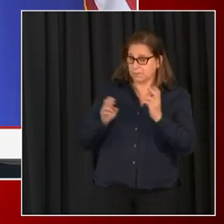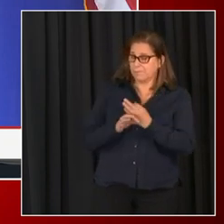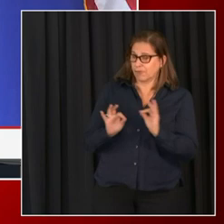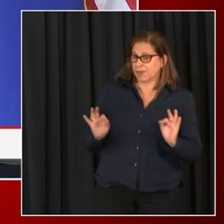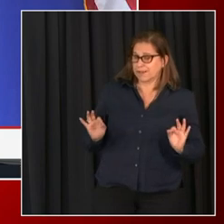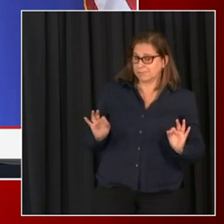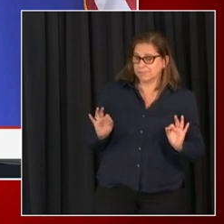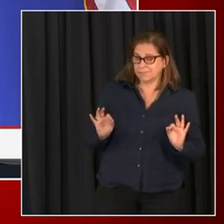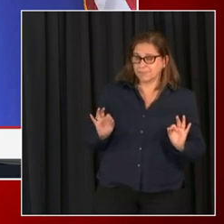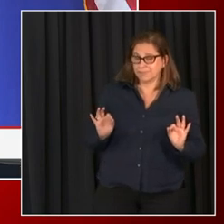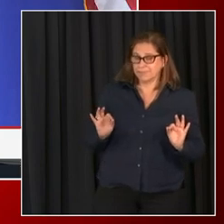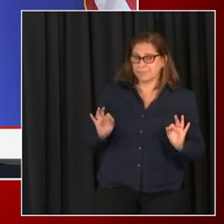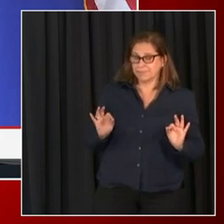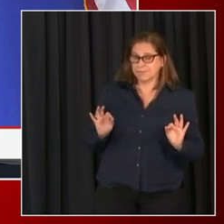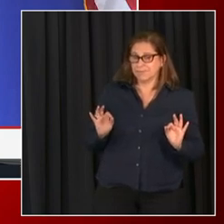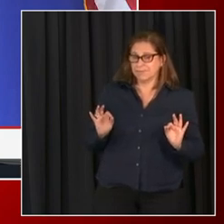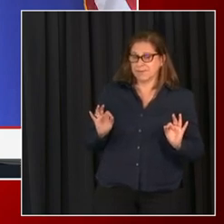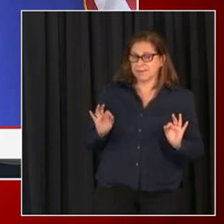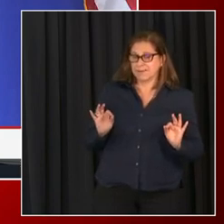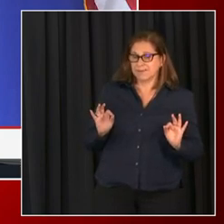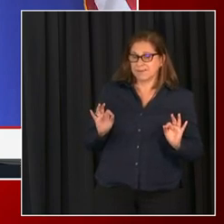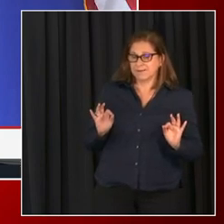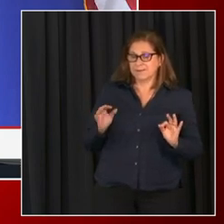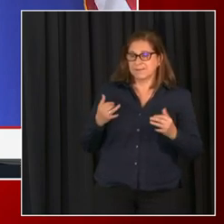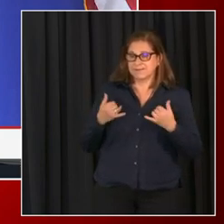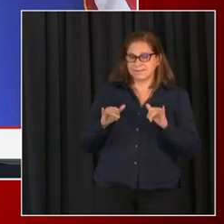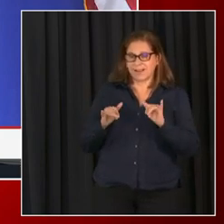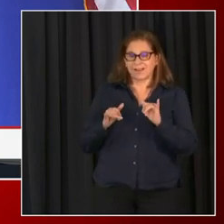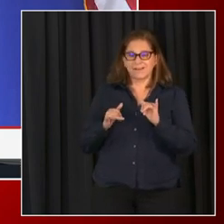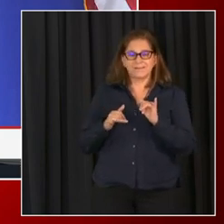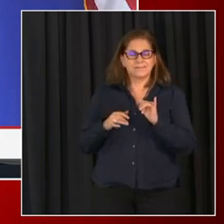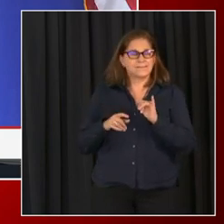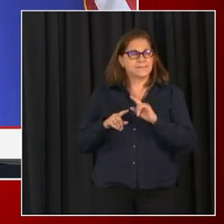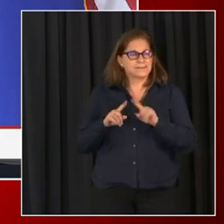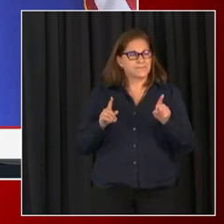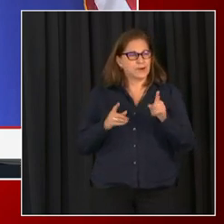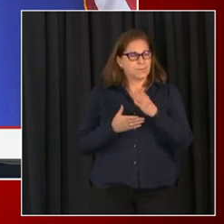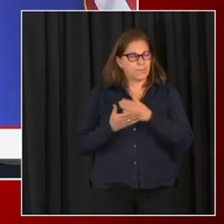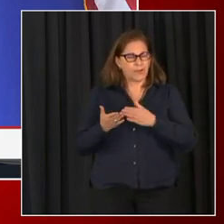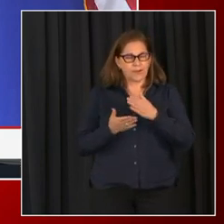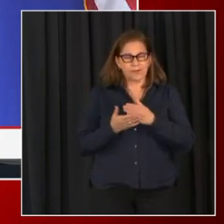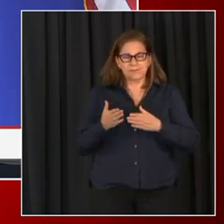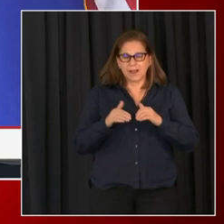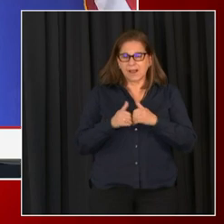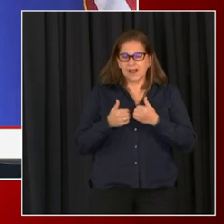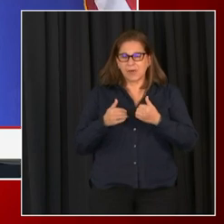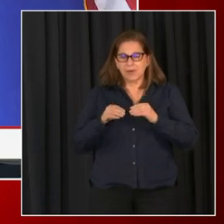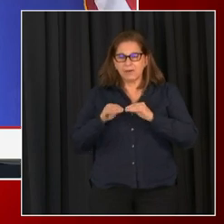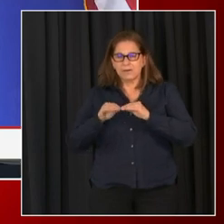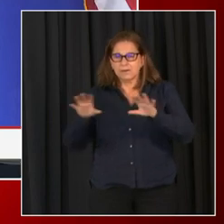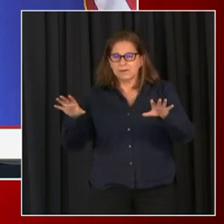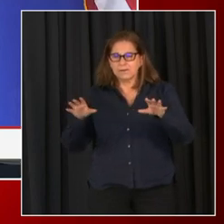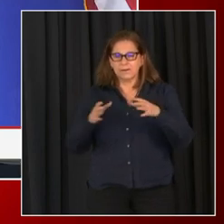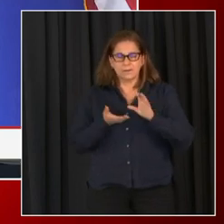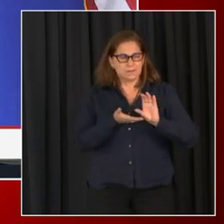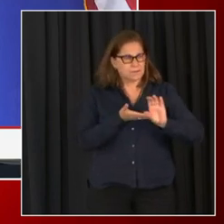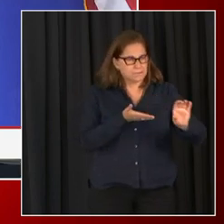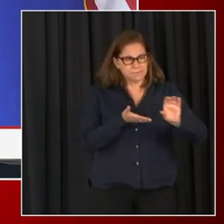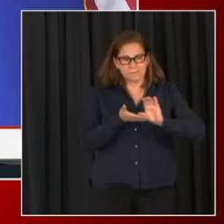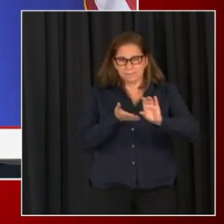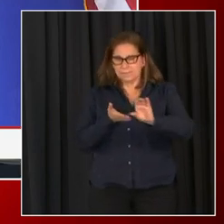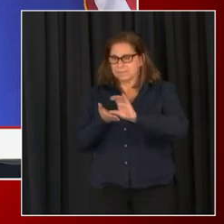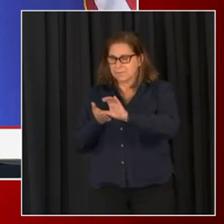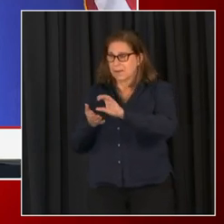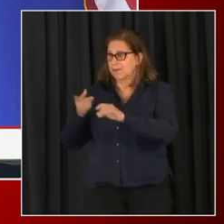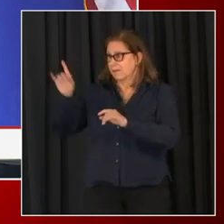different elements of the distribution and allocation part at the federal level that are still that still needs